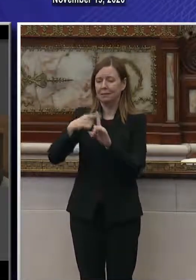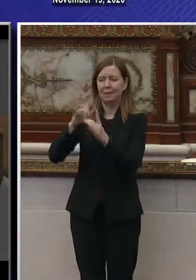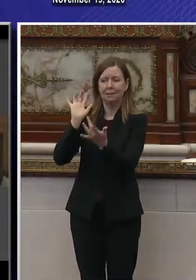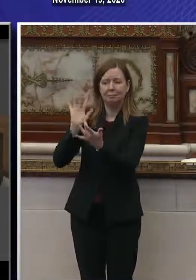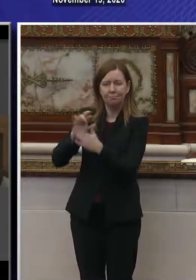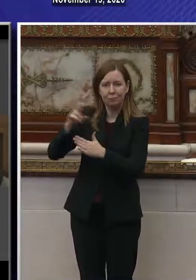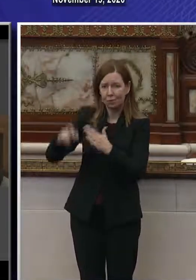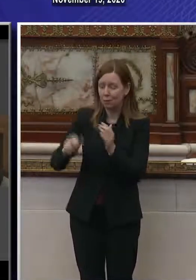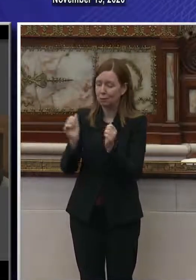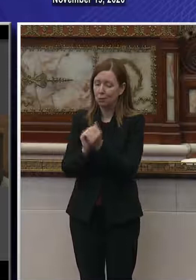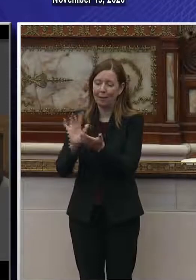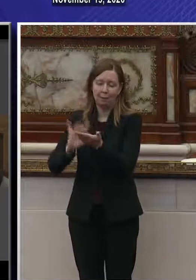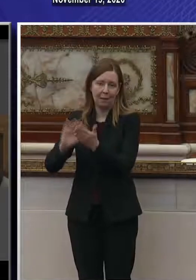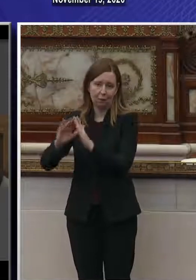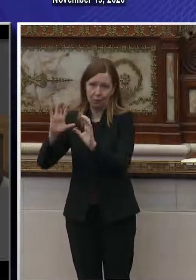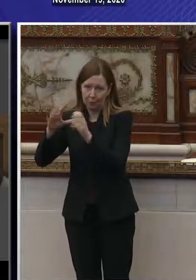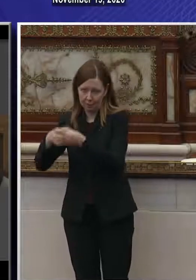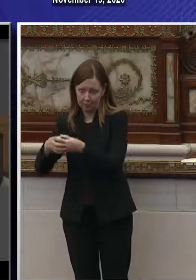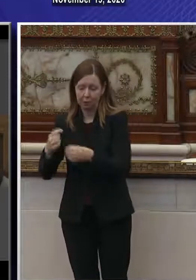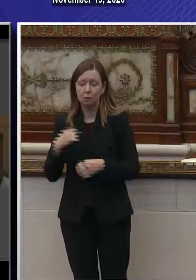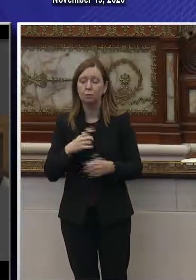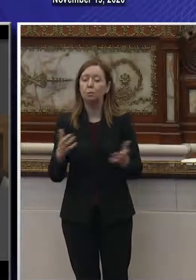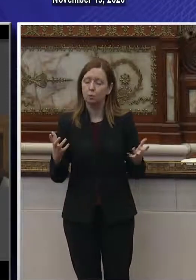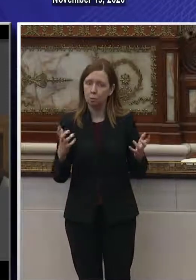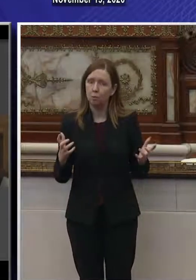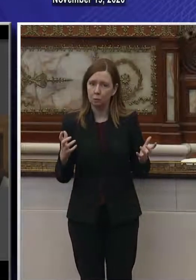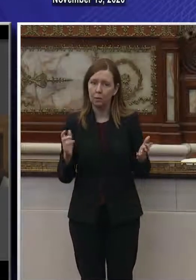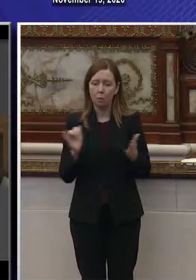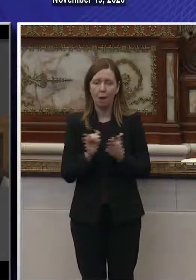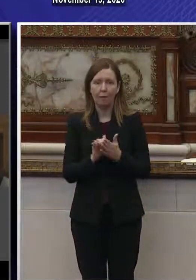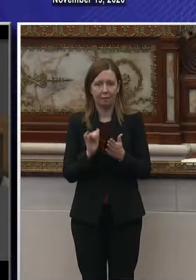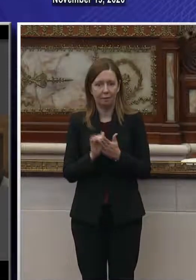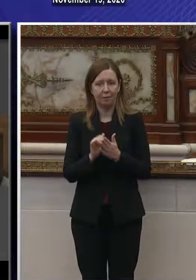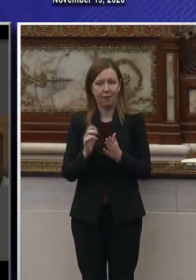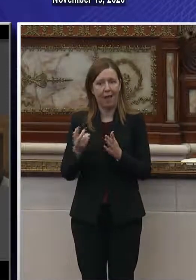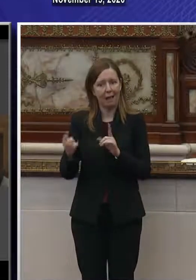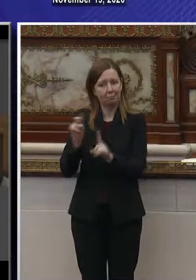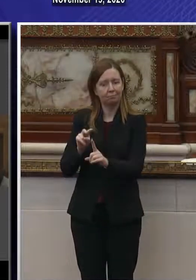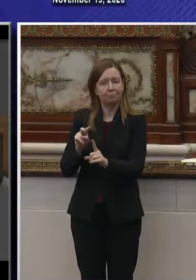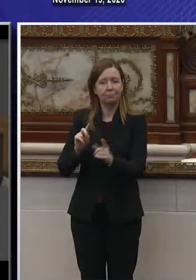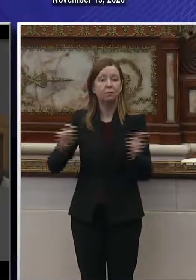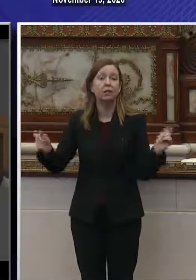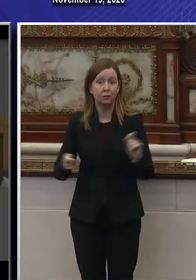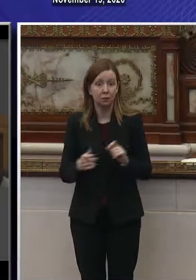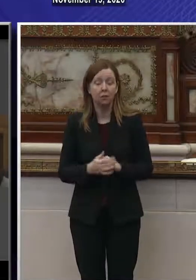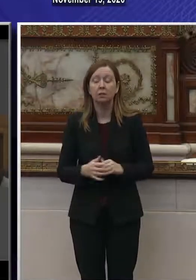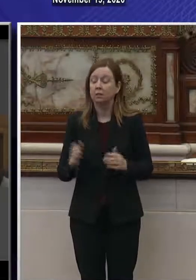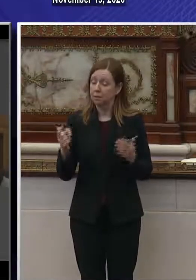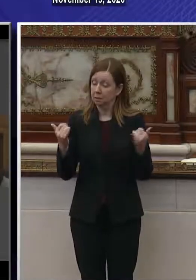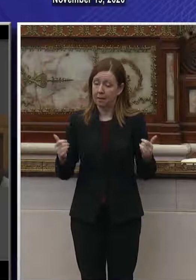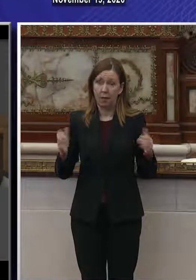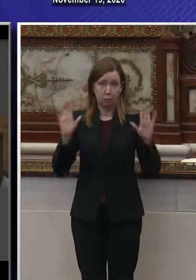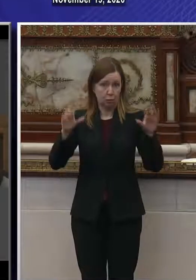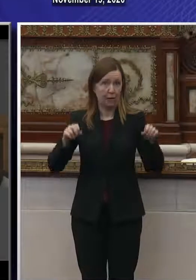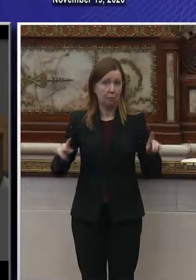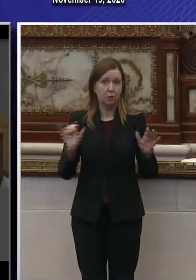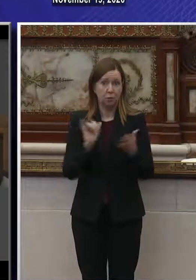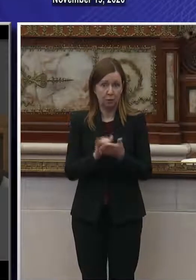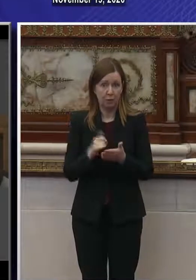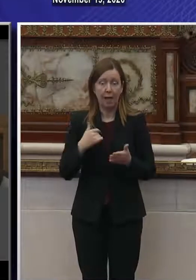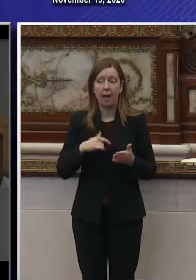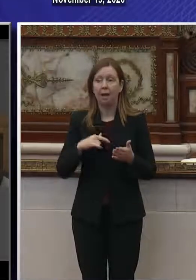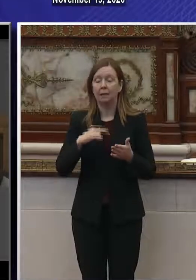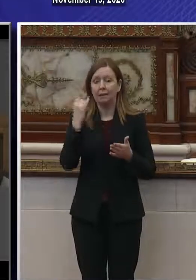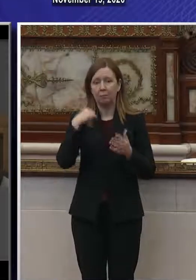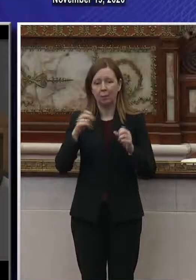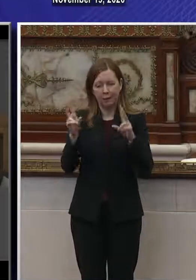outcomes with the medical community. So we want to change that dynamic. This is a great opportunity to do so. And so if we're able to